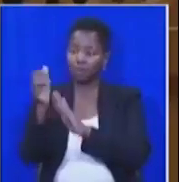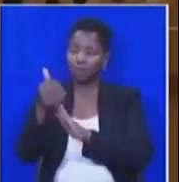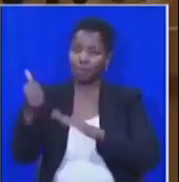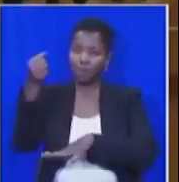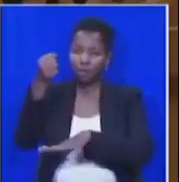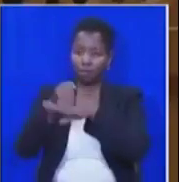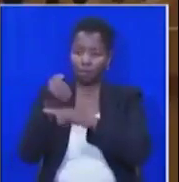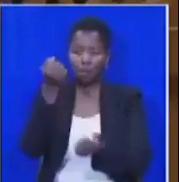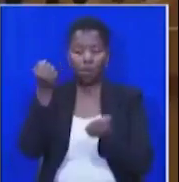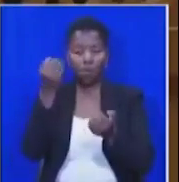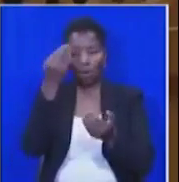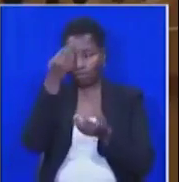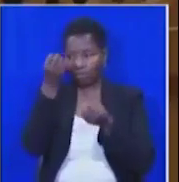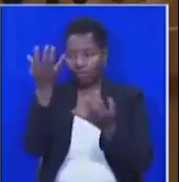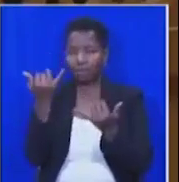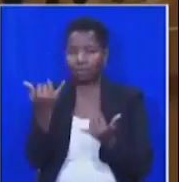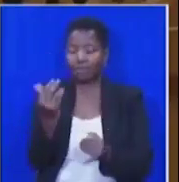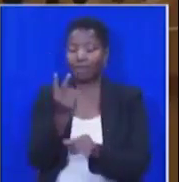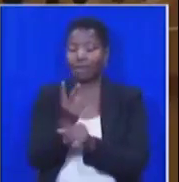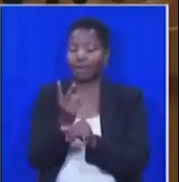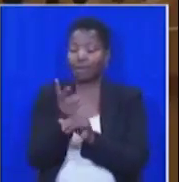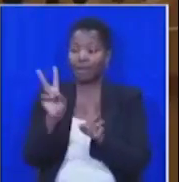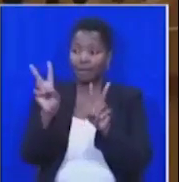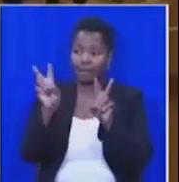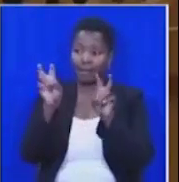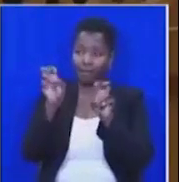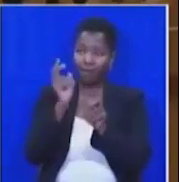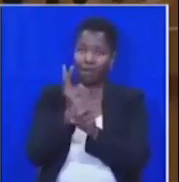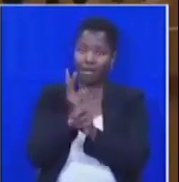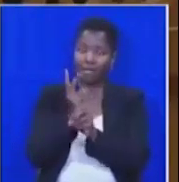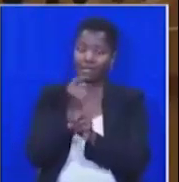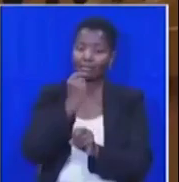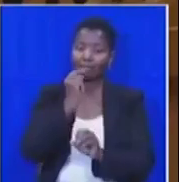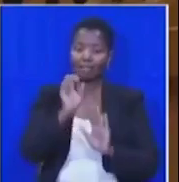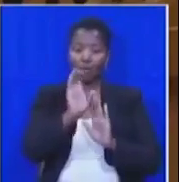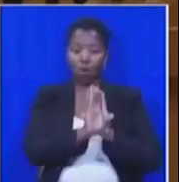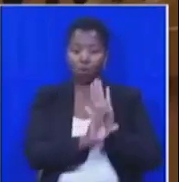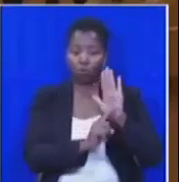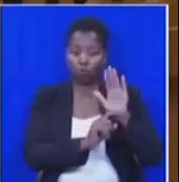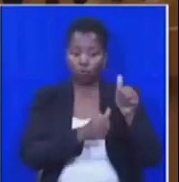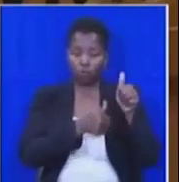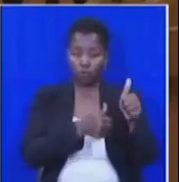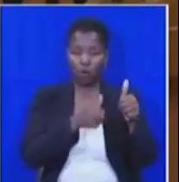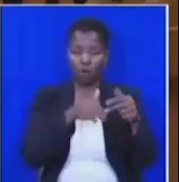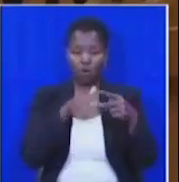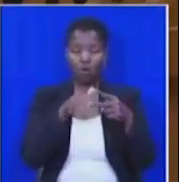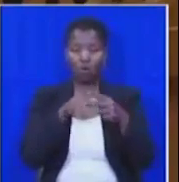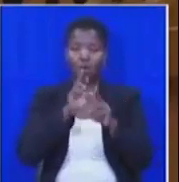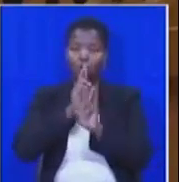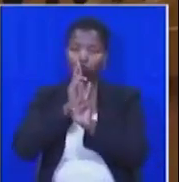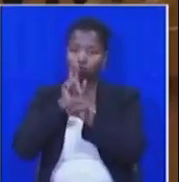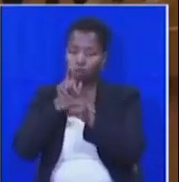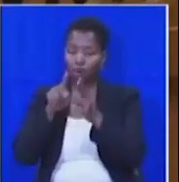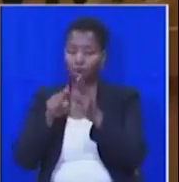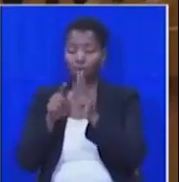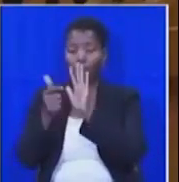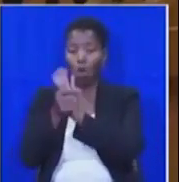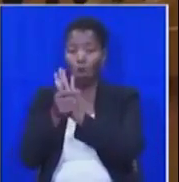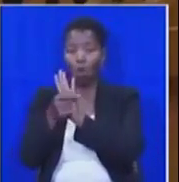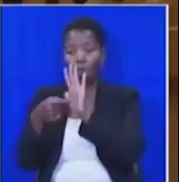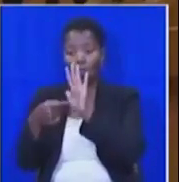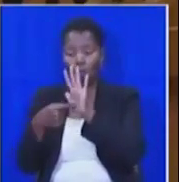about the fact that, and I'm quoting here to be careful, constitutionalism, accountability, and the rule of law